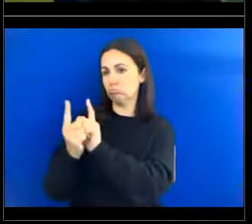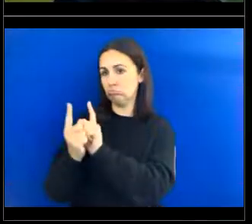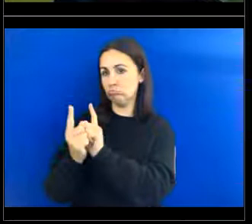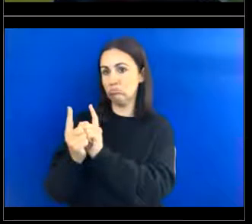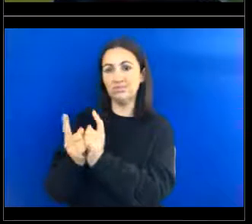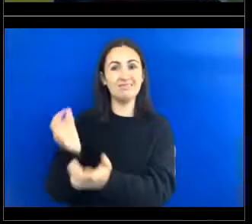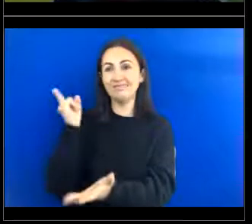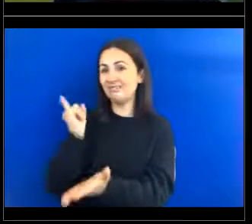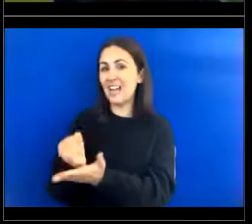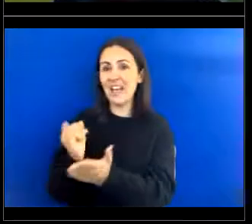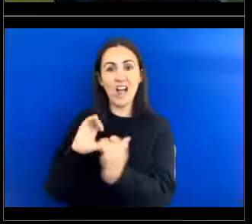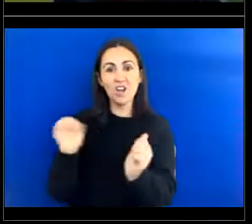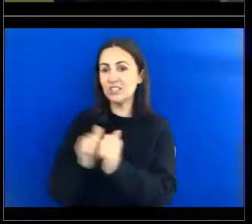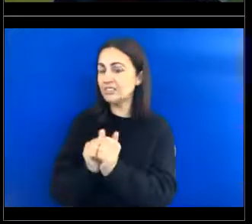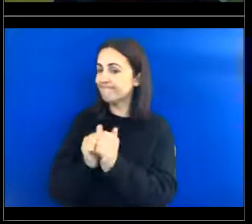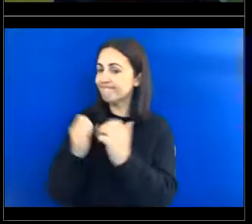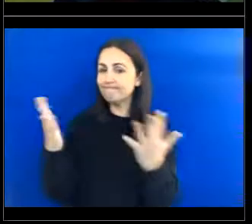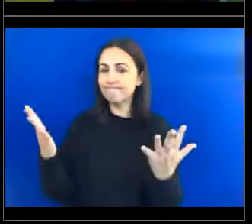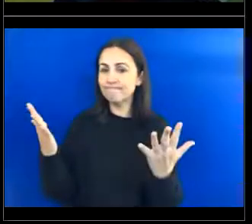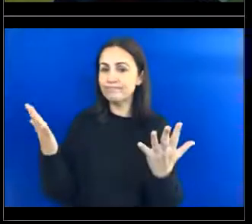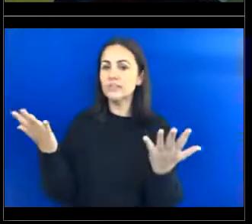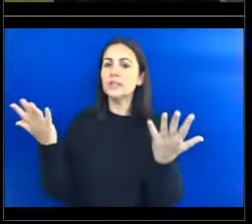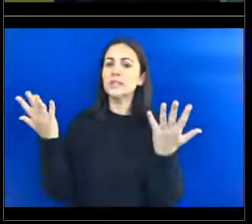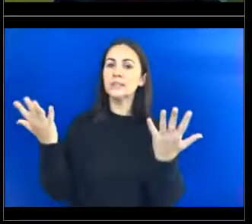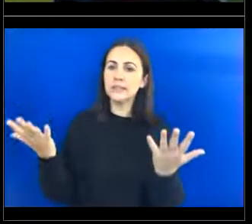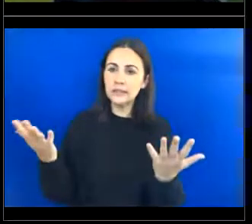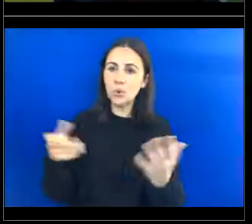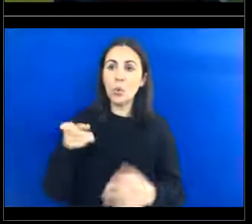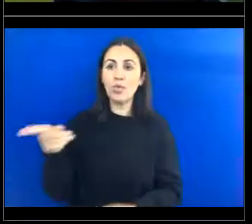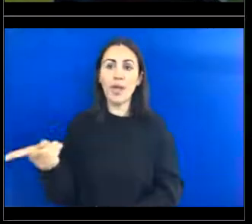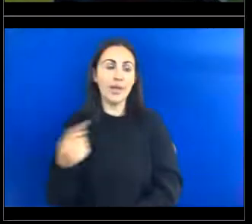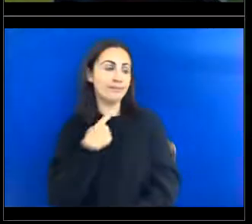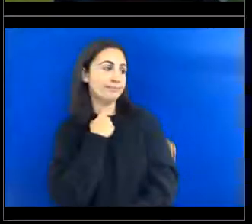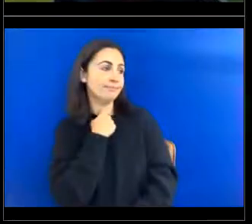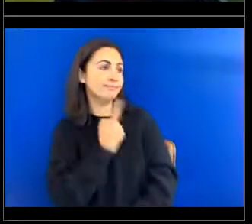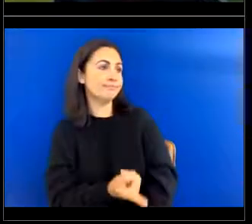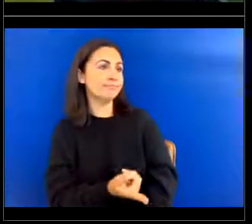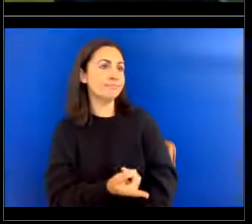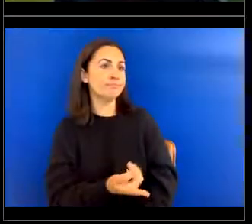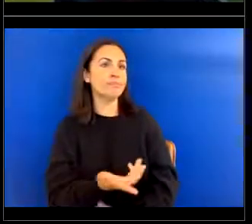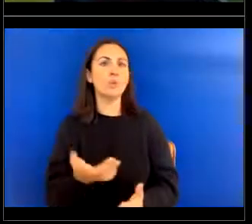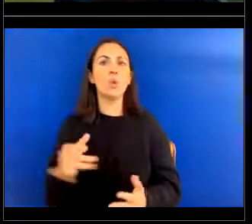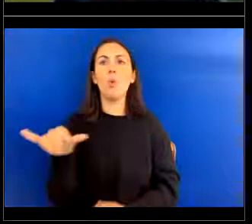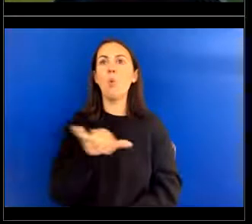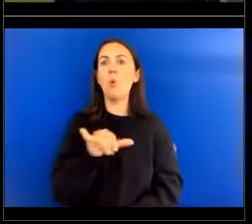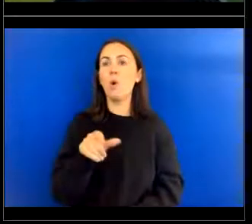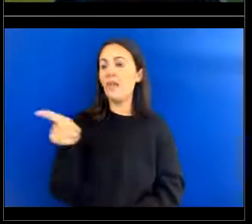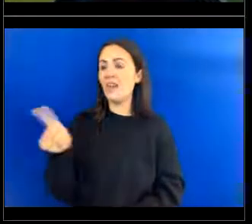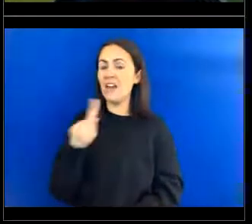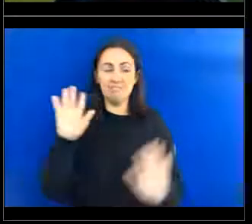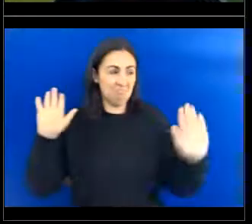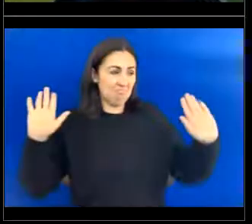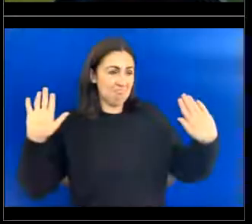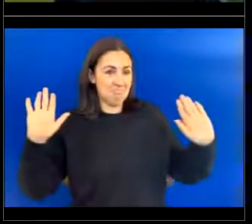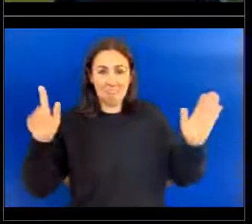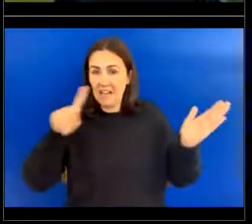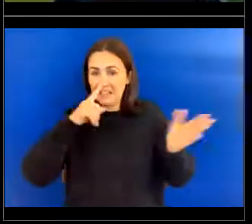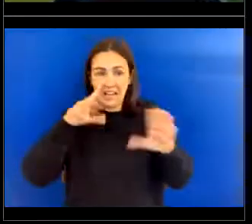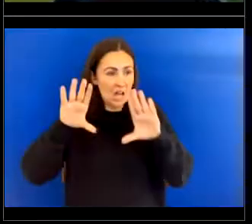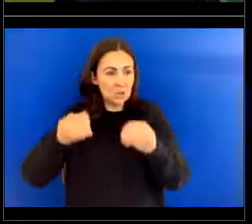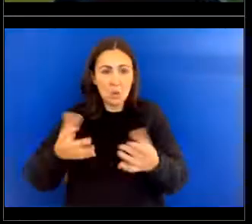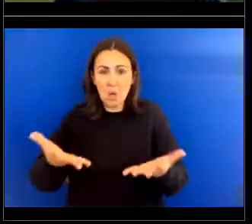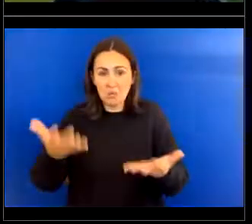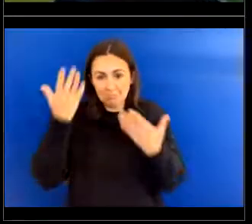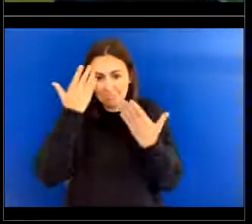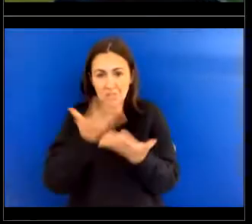not possible, or it's something that they don't feel they can address themselves, then the next